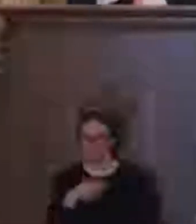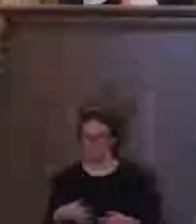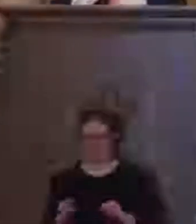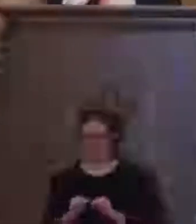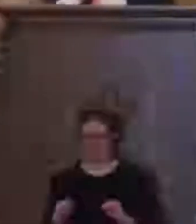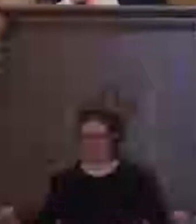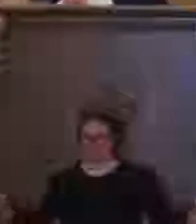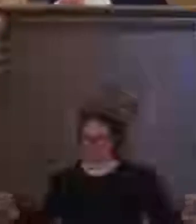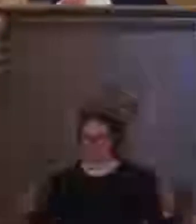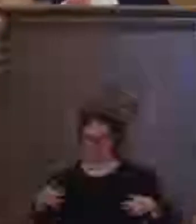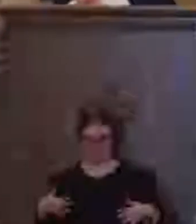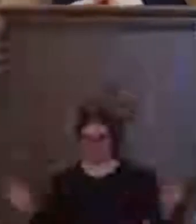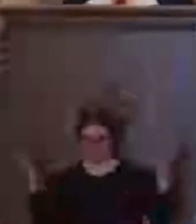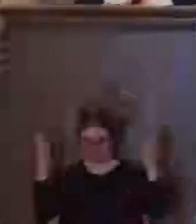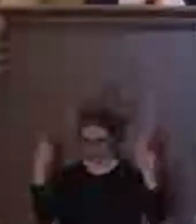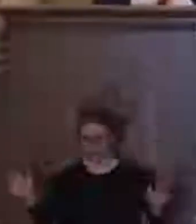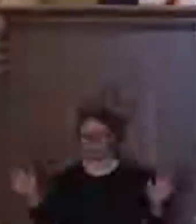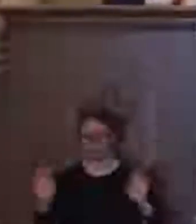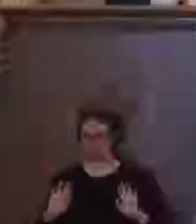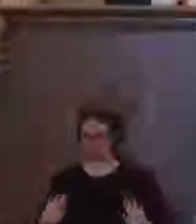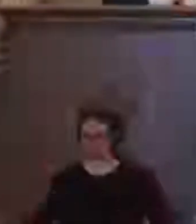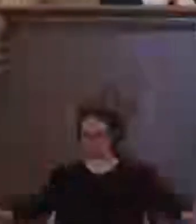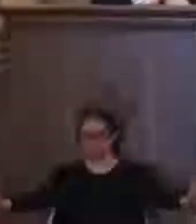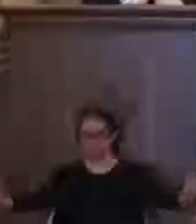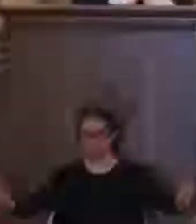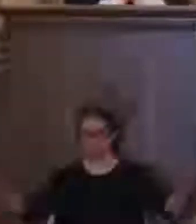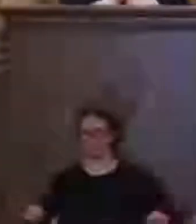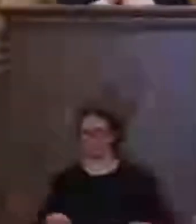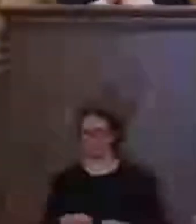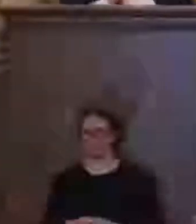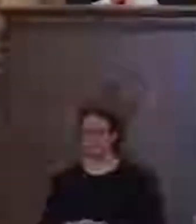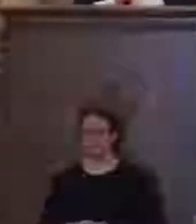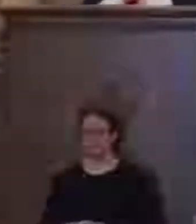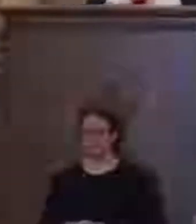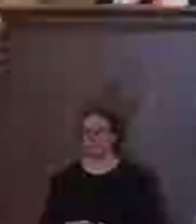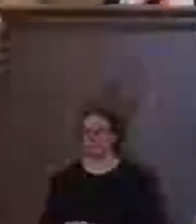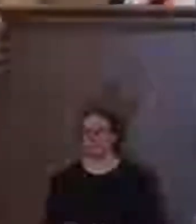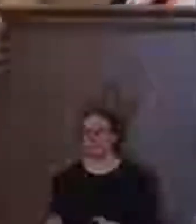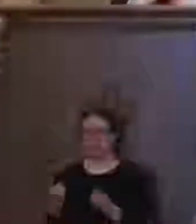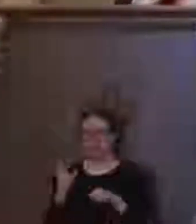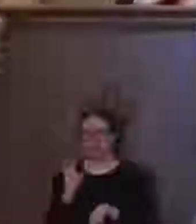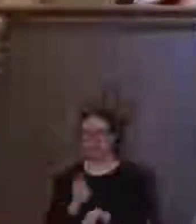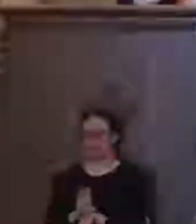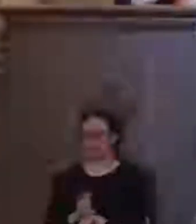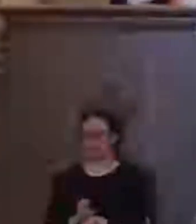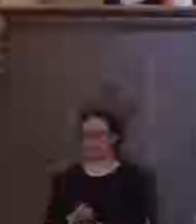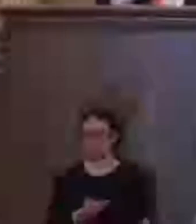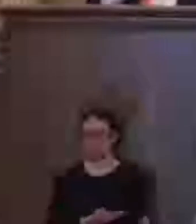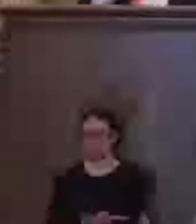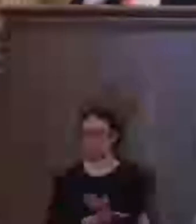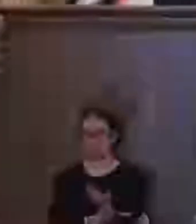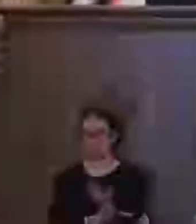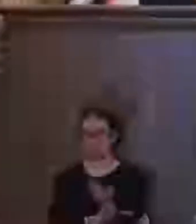anything to do with them. He was done. He was finished. And you know, when he came to church that